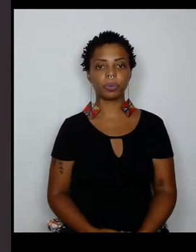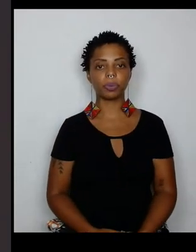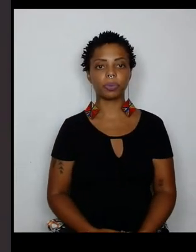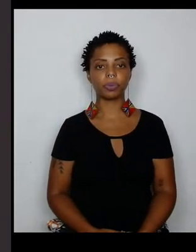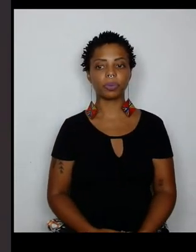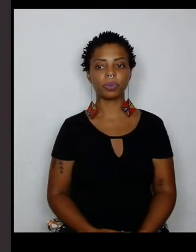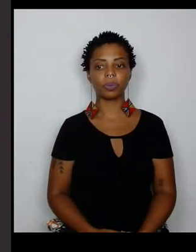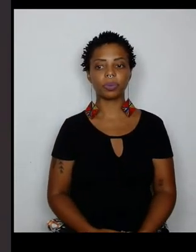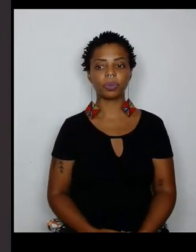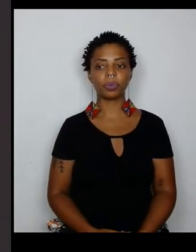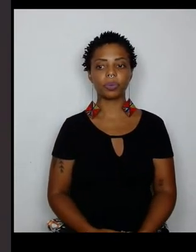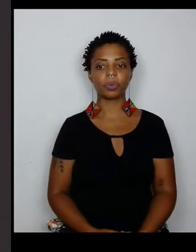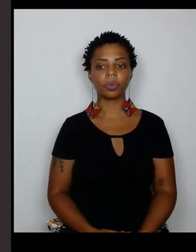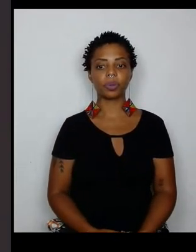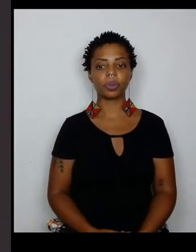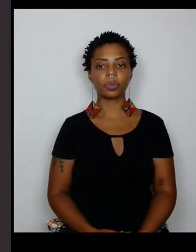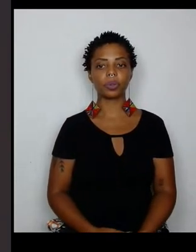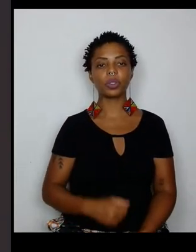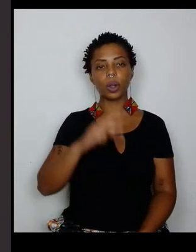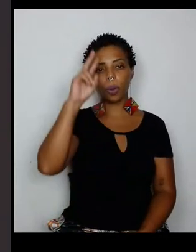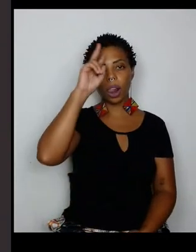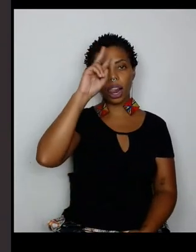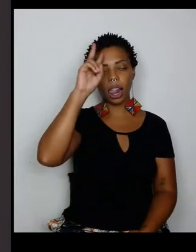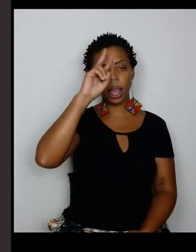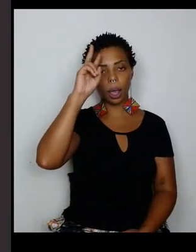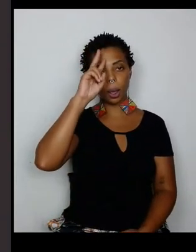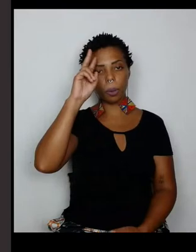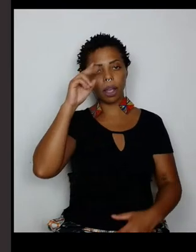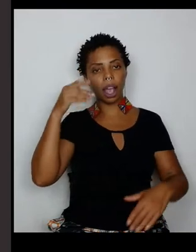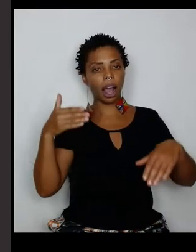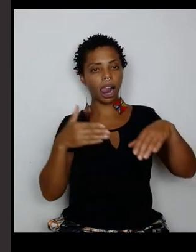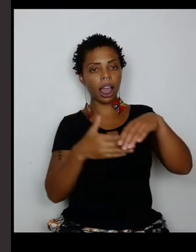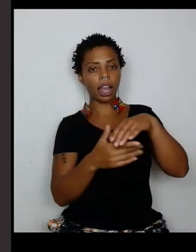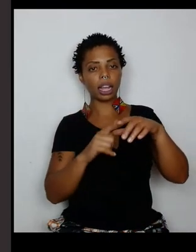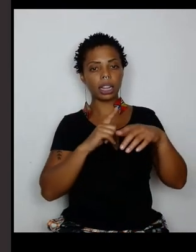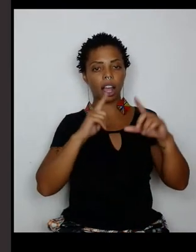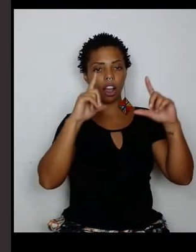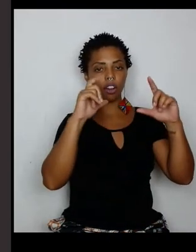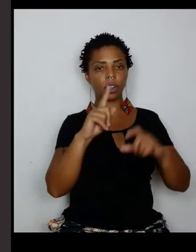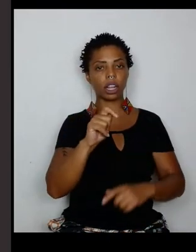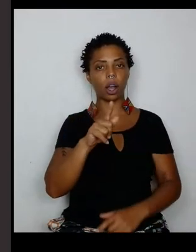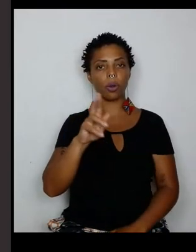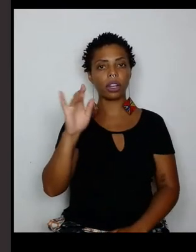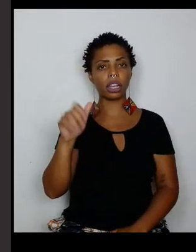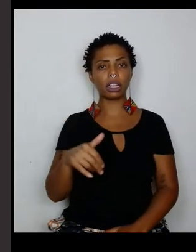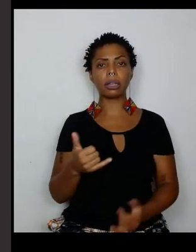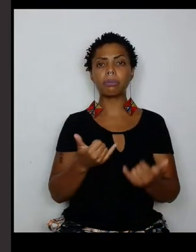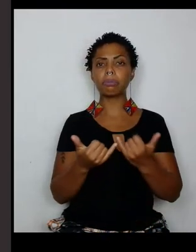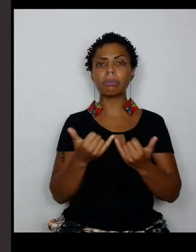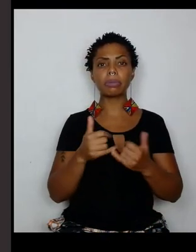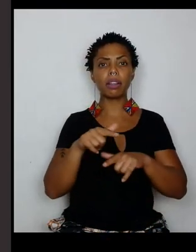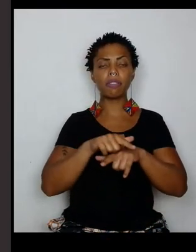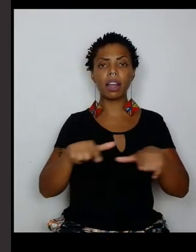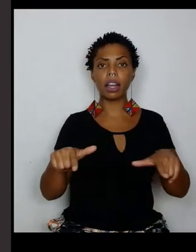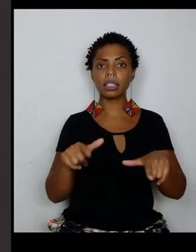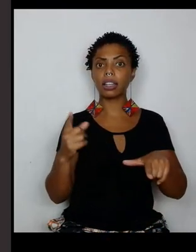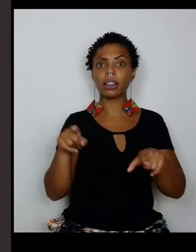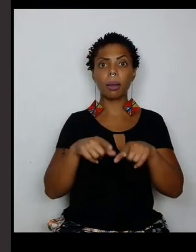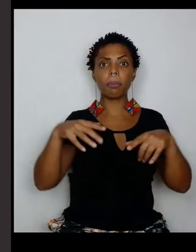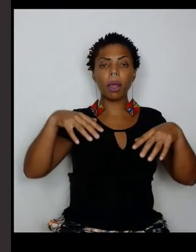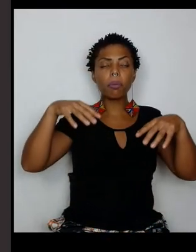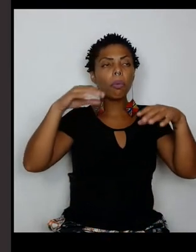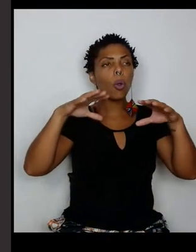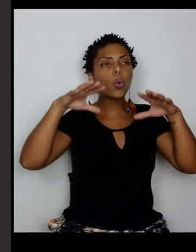i remember the gallery with go against picture was mostly empty and dimly lit and that i was disappointed by seeing it the colors were more sober than i